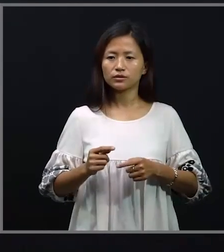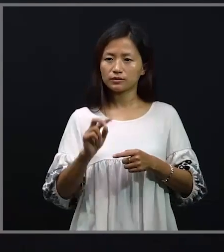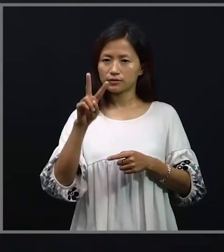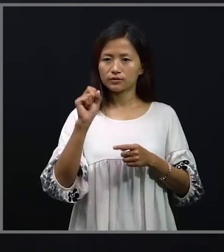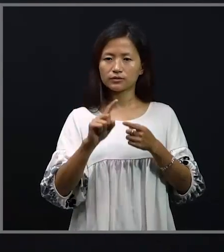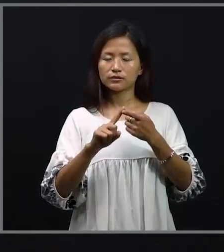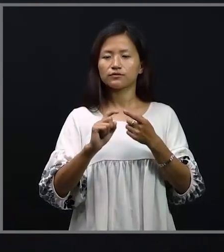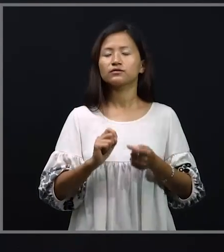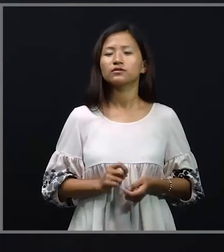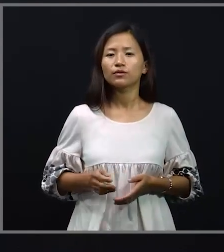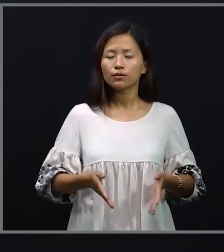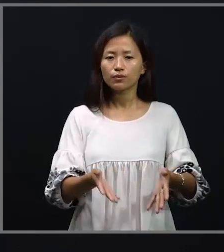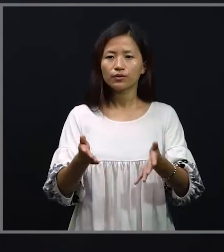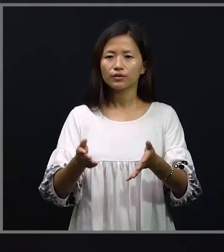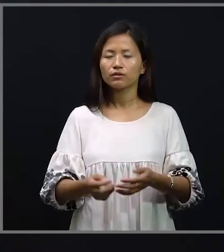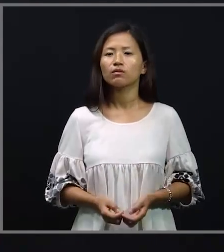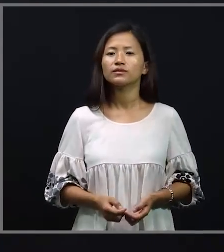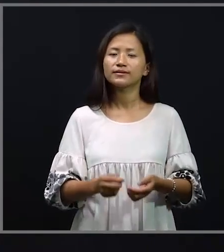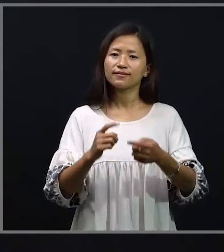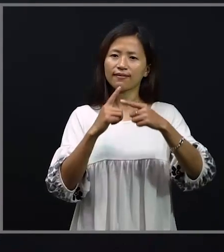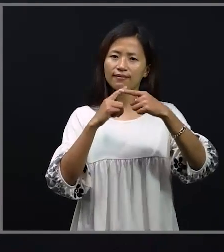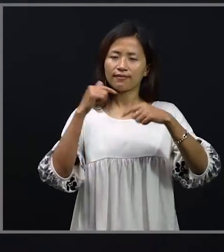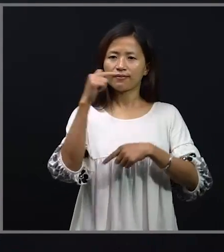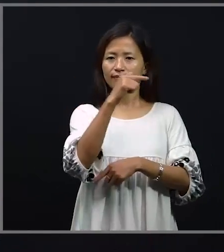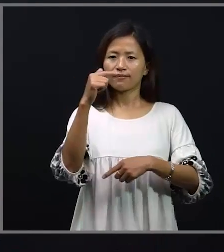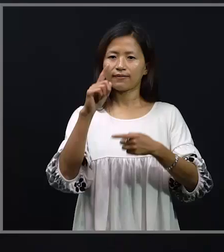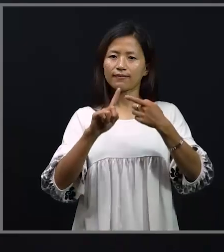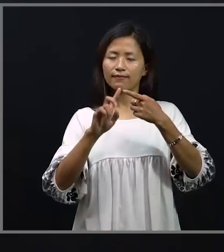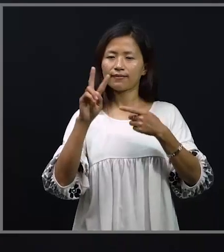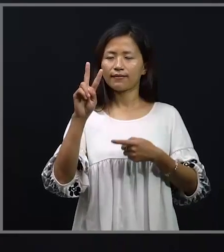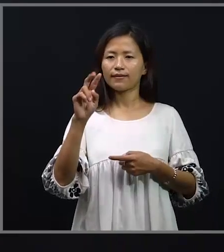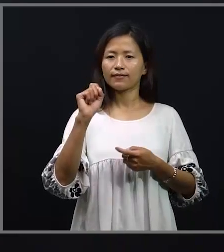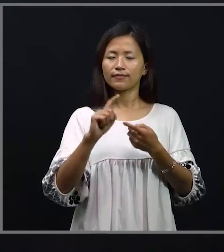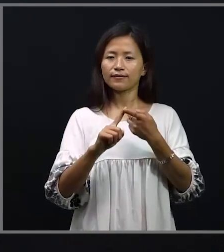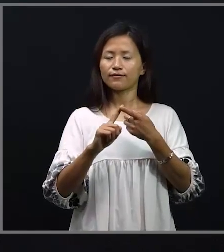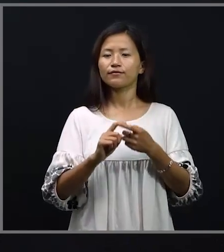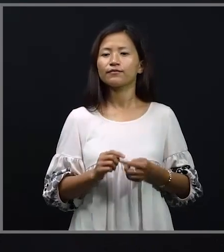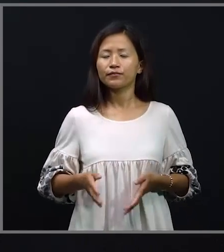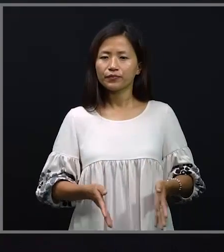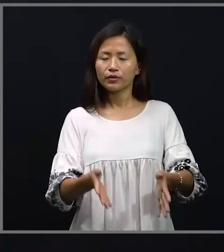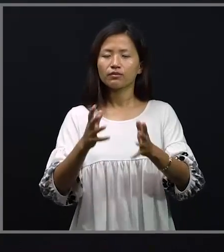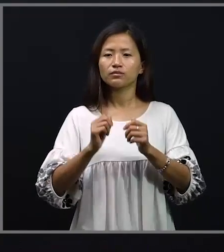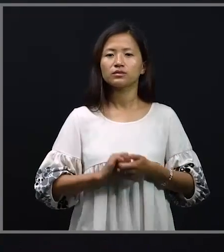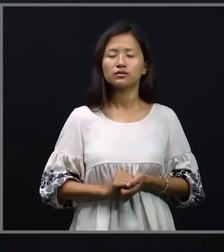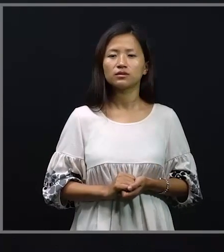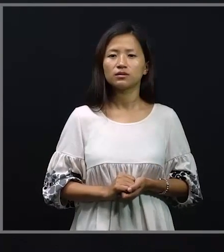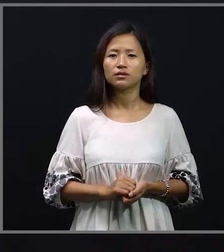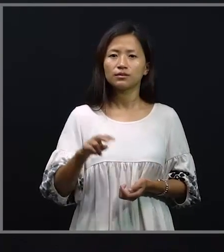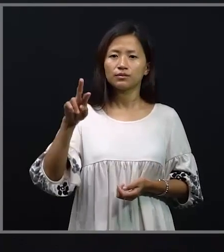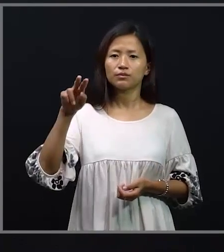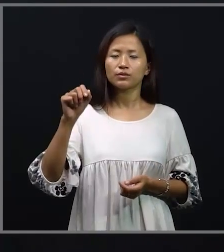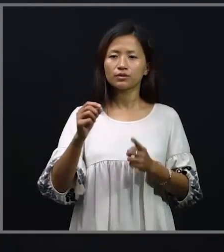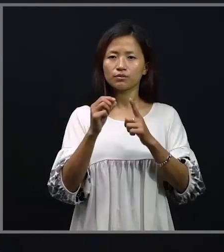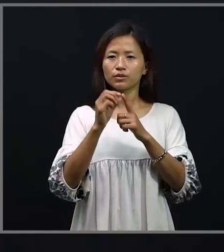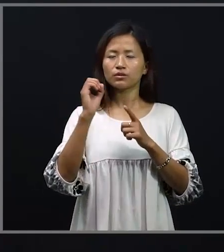use in a negative way, all right, for their own personal gain. So the other meaning of political